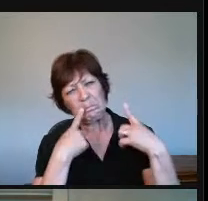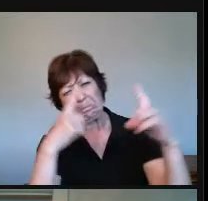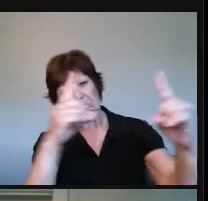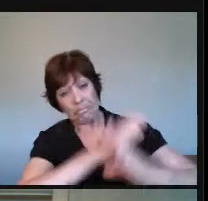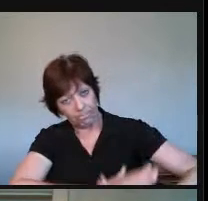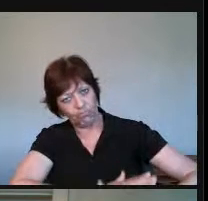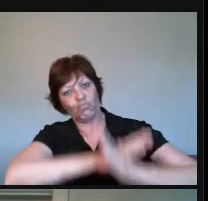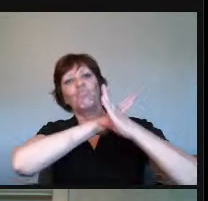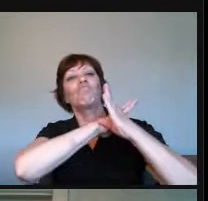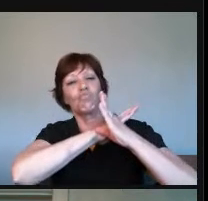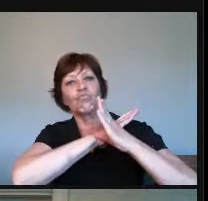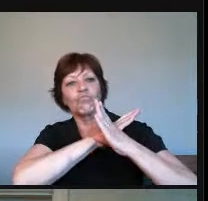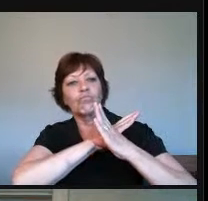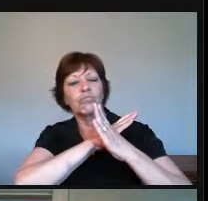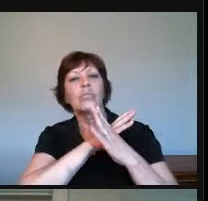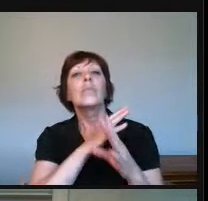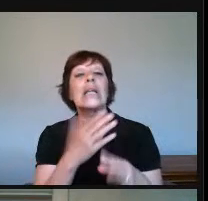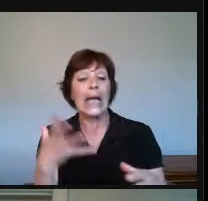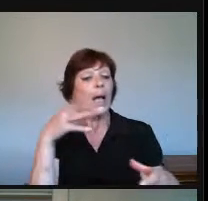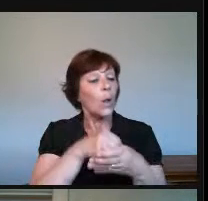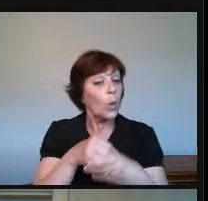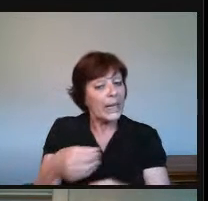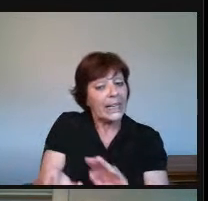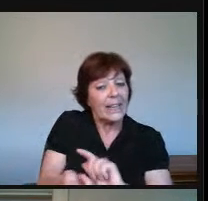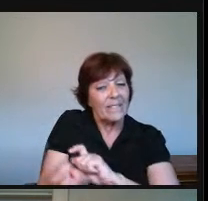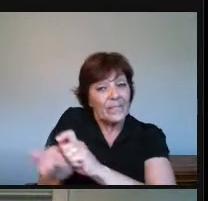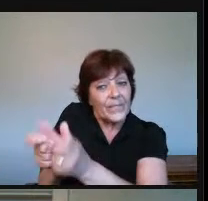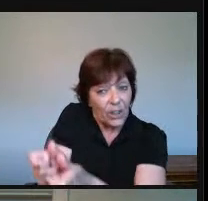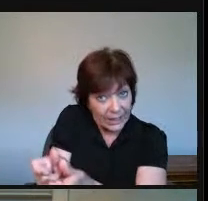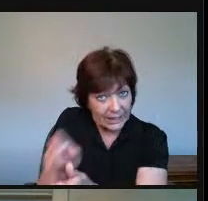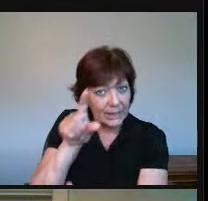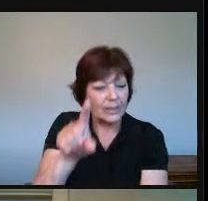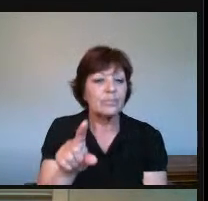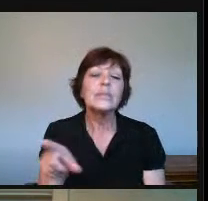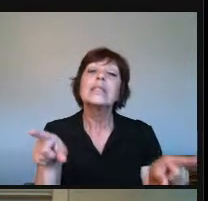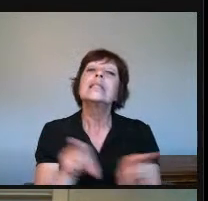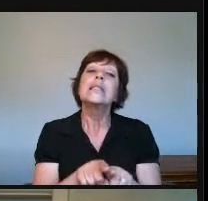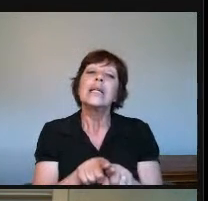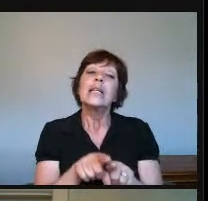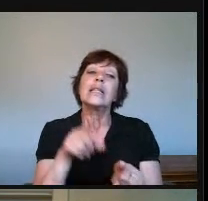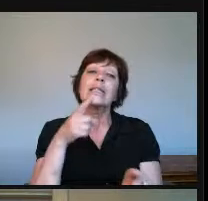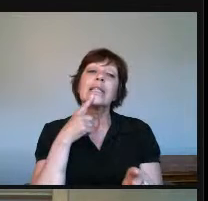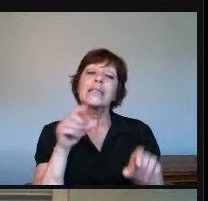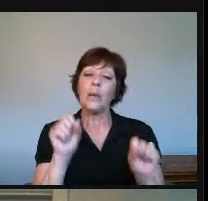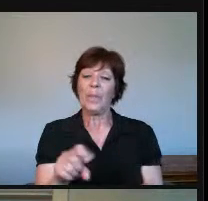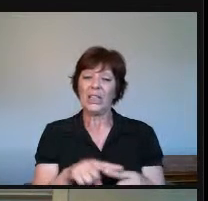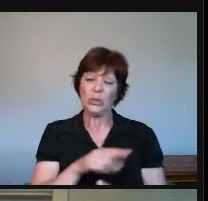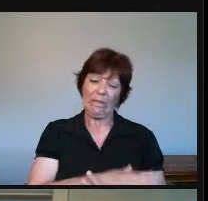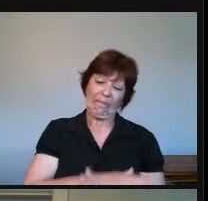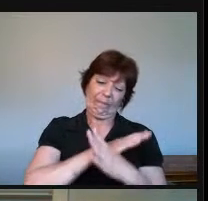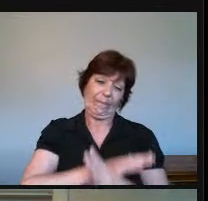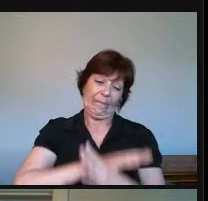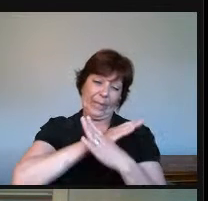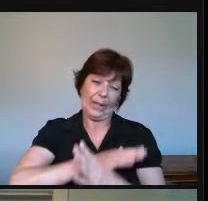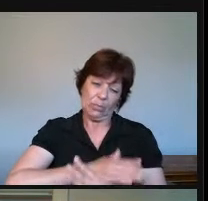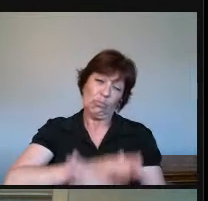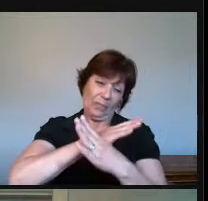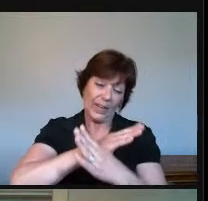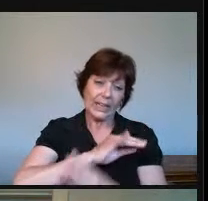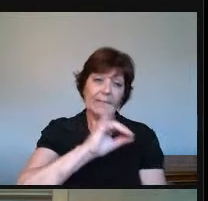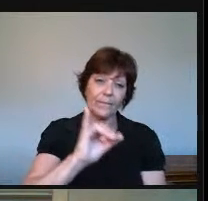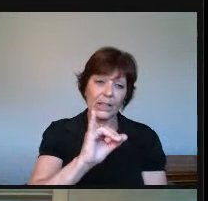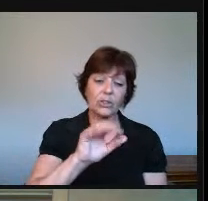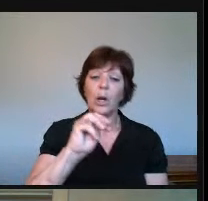95%, including the variants. The same can be said in terms of efficacy or ability to fight off infection or prevent infection with